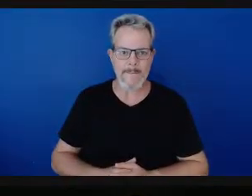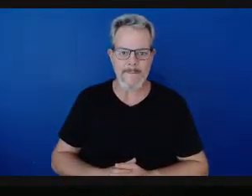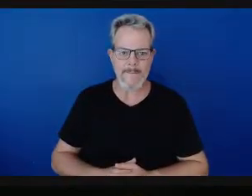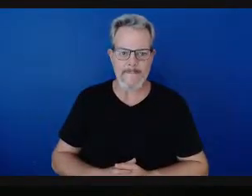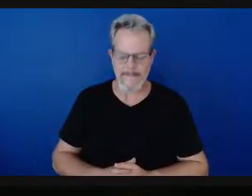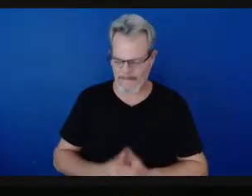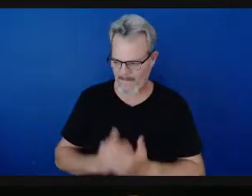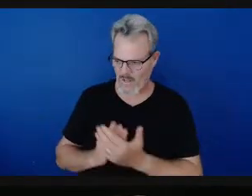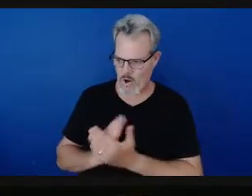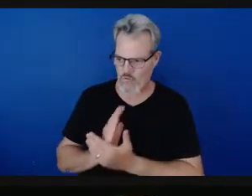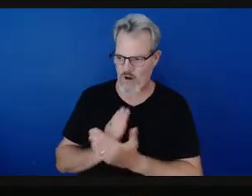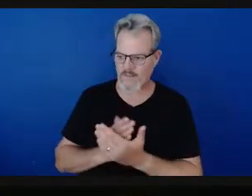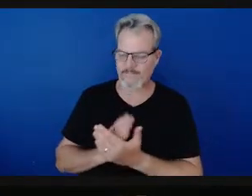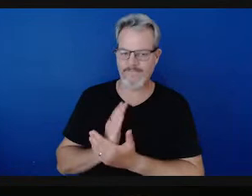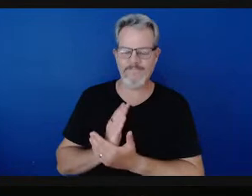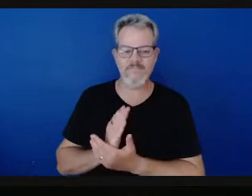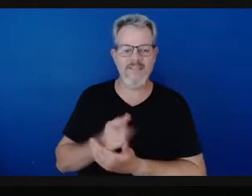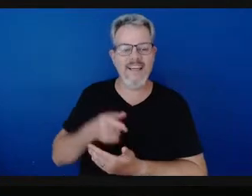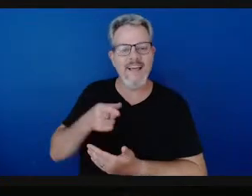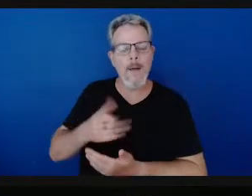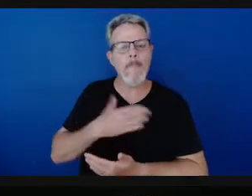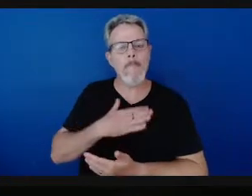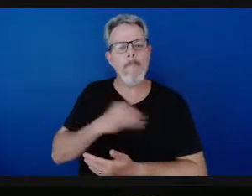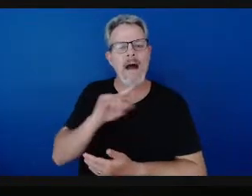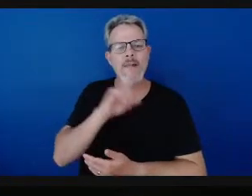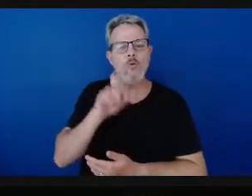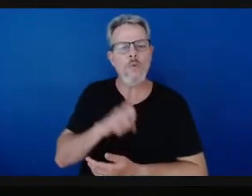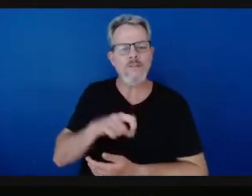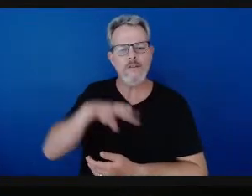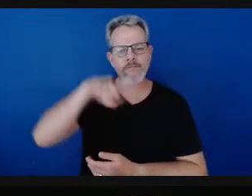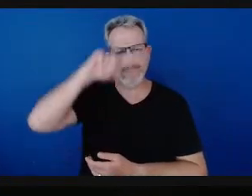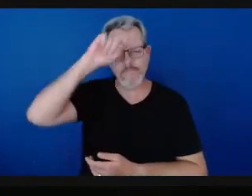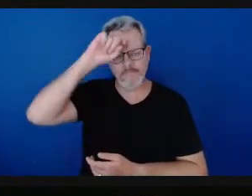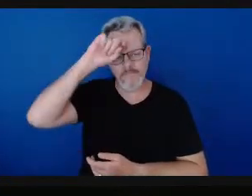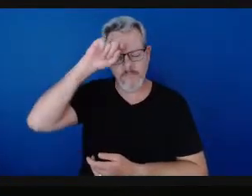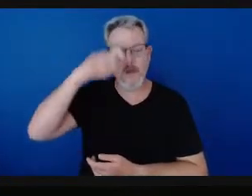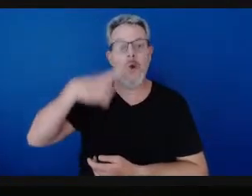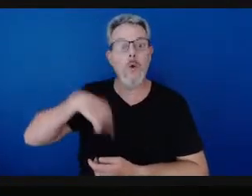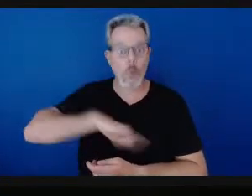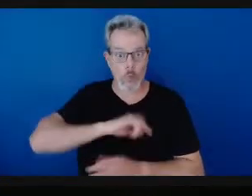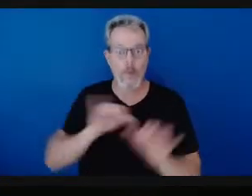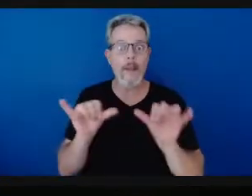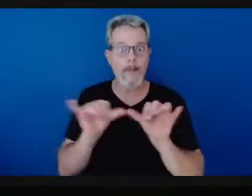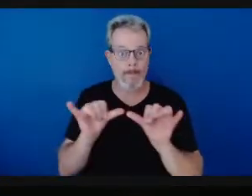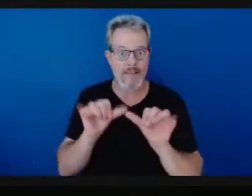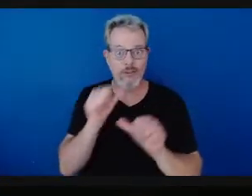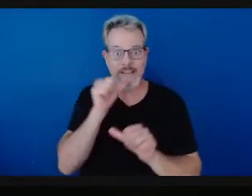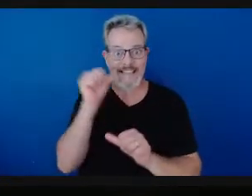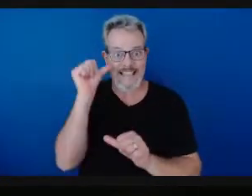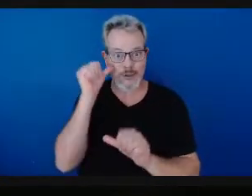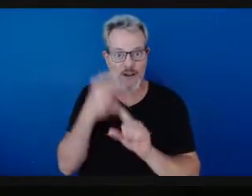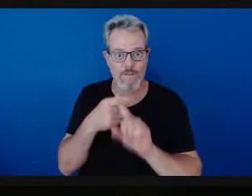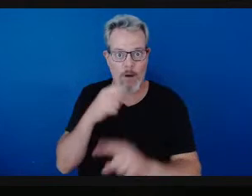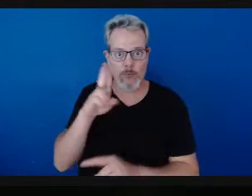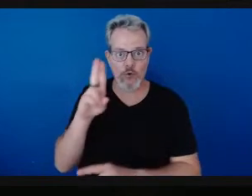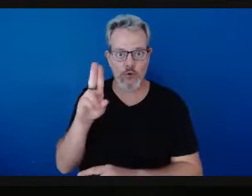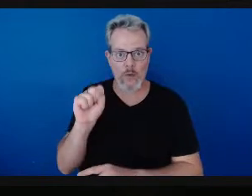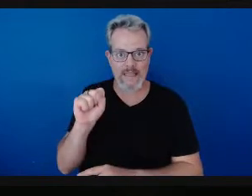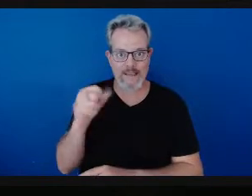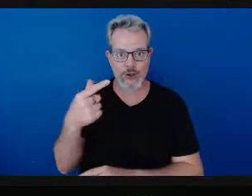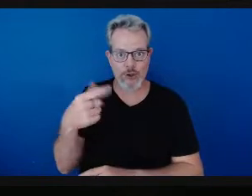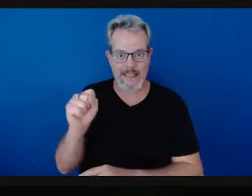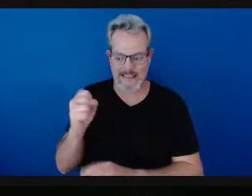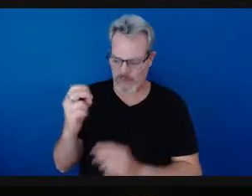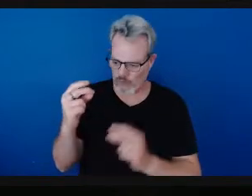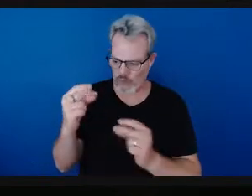right. So this is one of my questions. So we did get a measurement yesterday from USGS, like right after the thing erupted, like